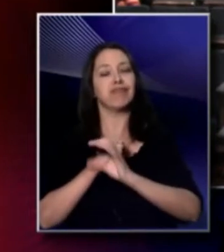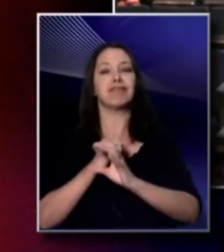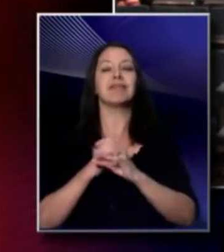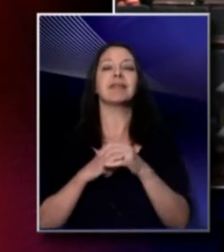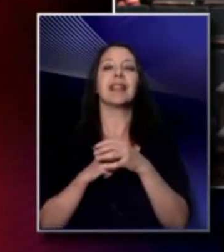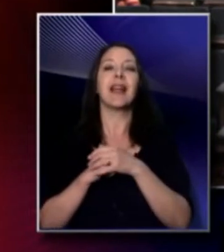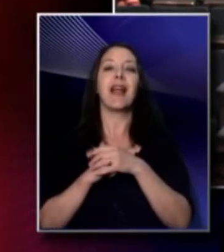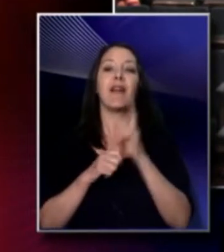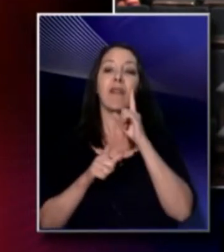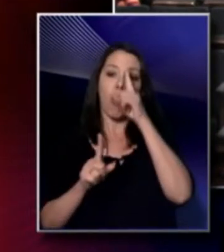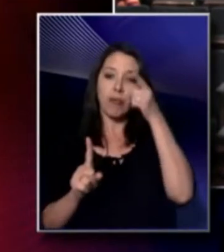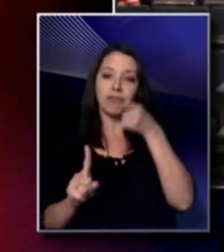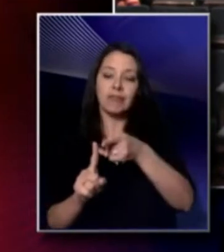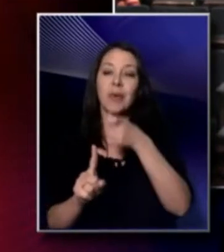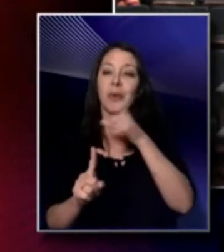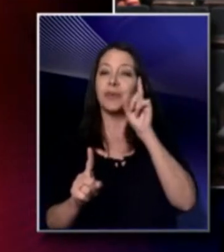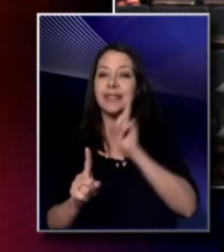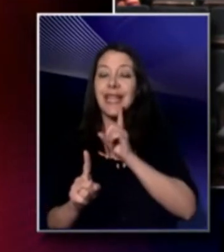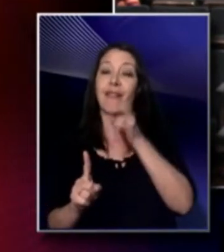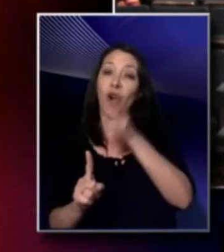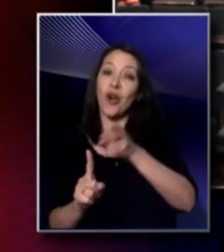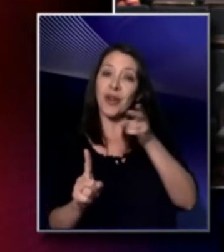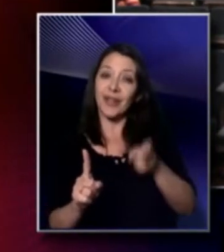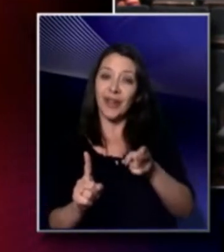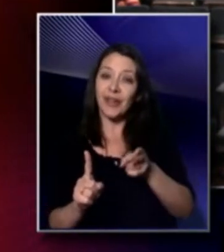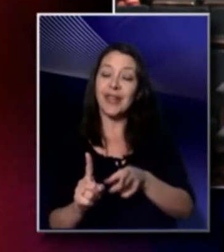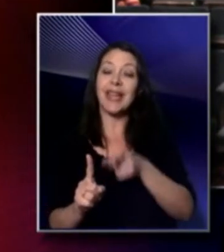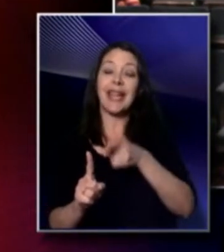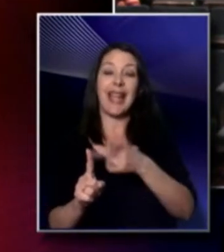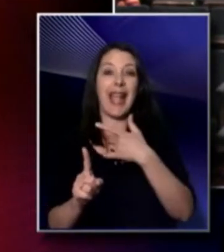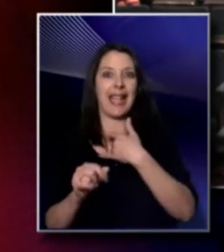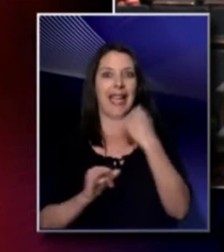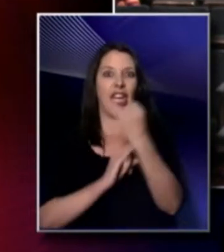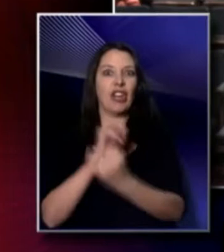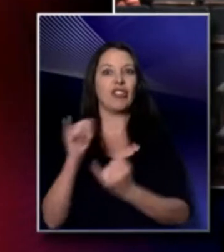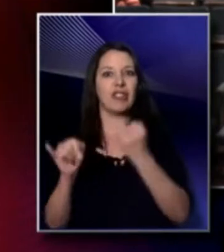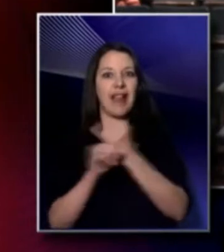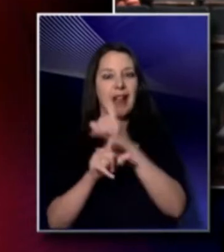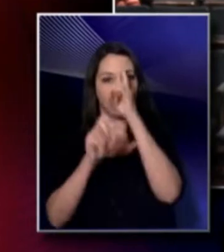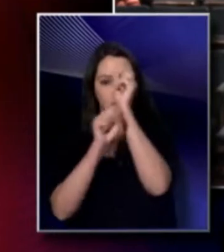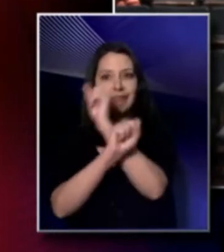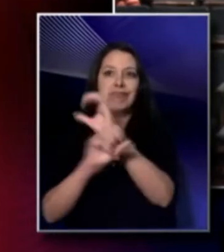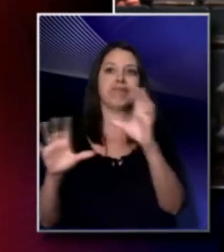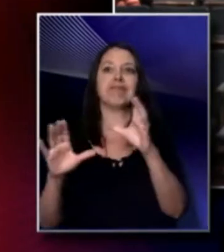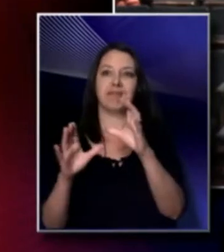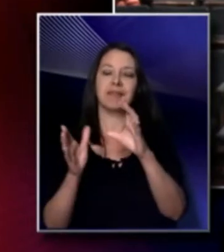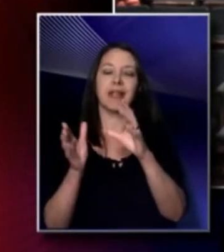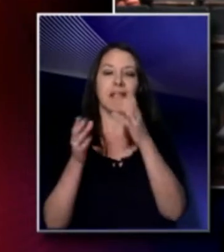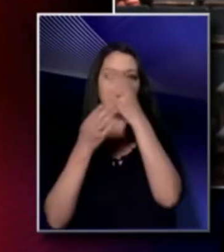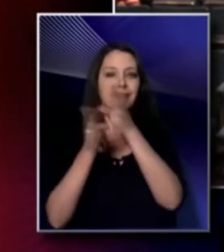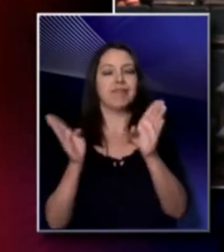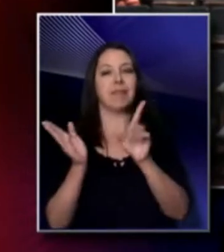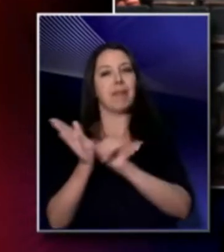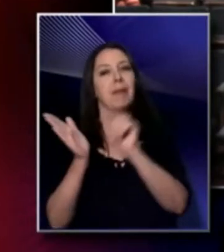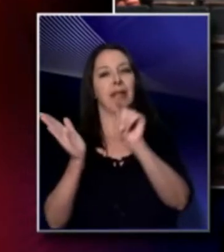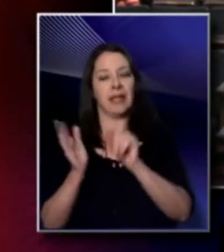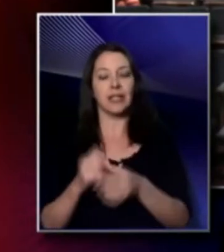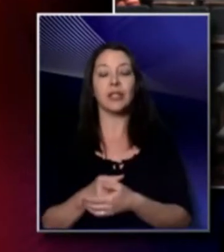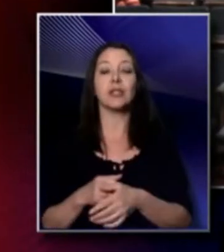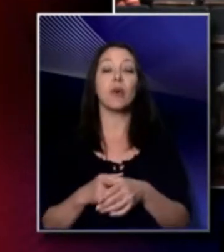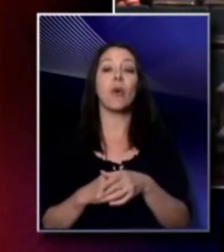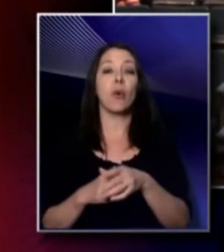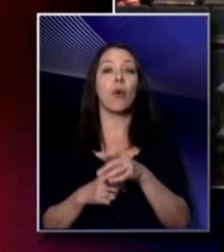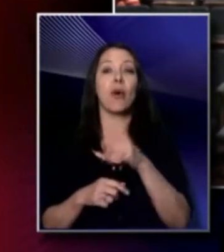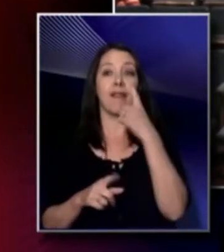geared toward people who are deaf and hard of hearing, and has international publication range. So it's a very big honor for not only the superintendent, but